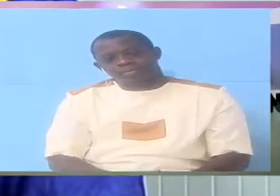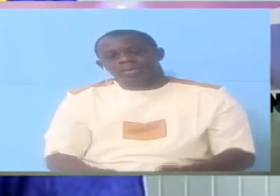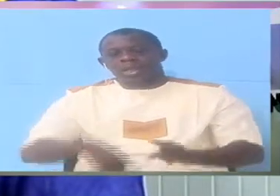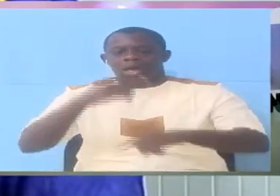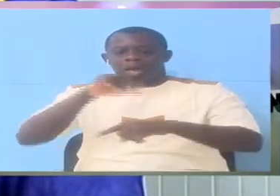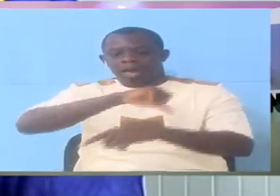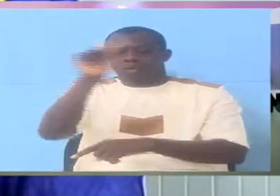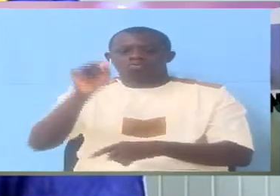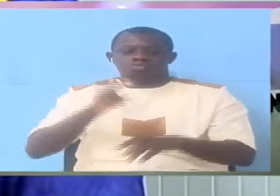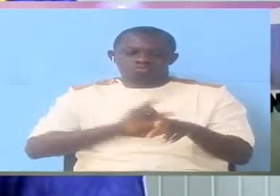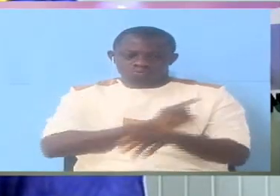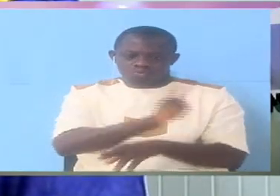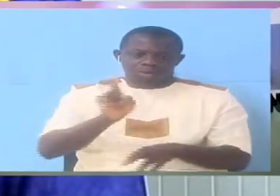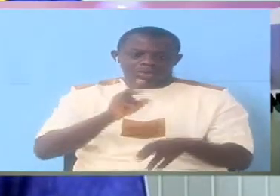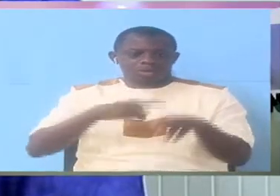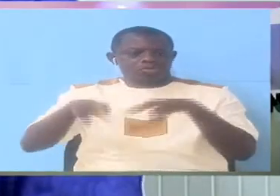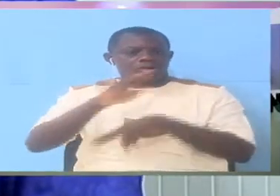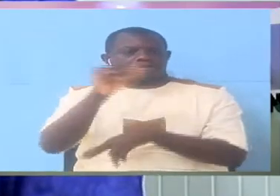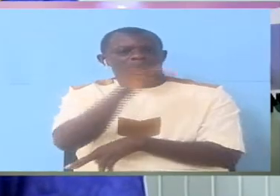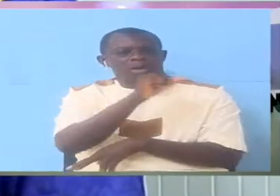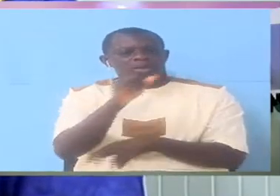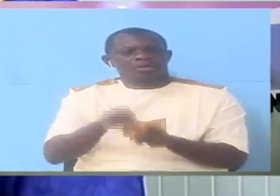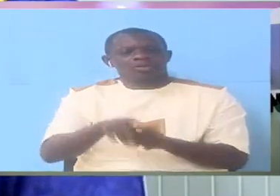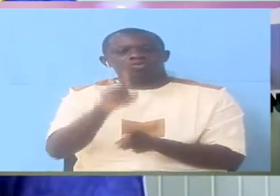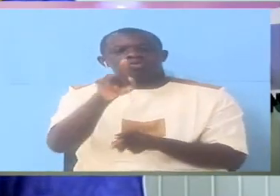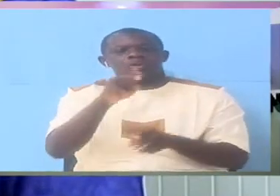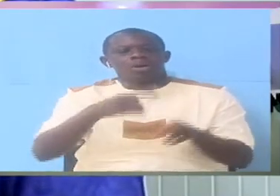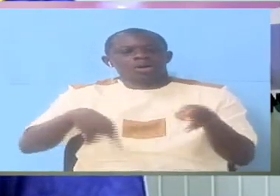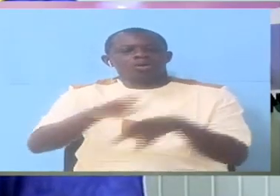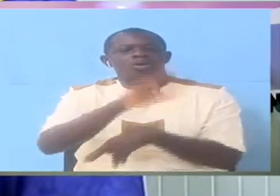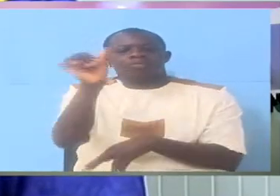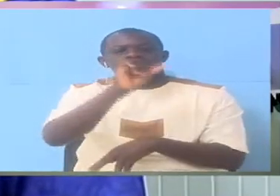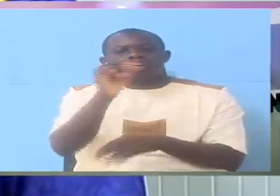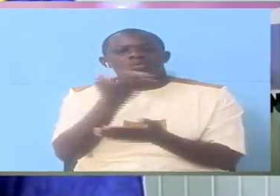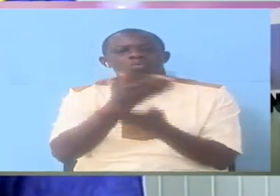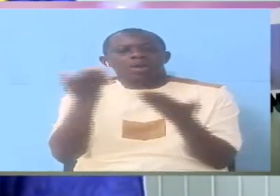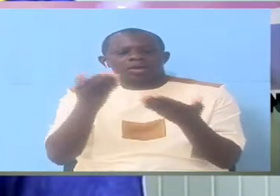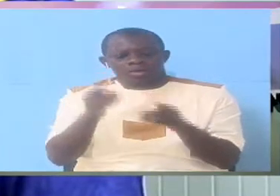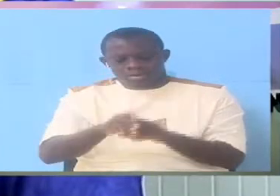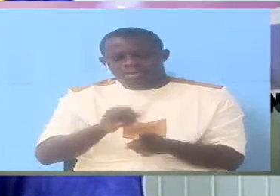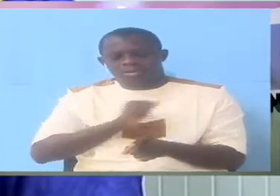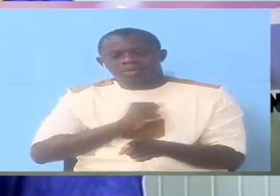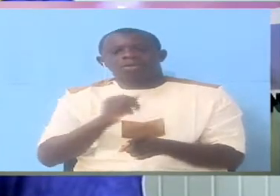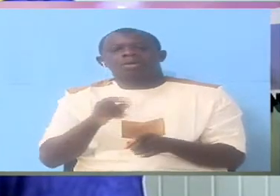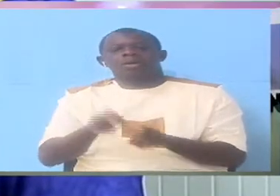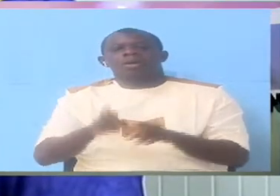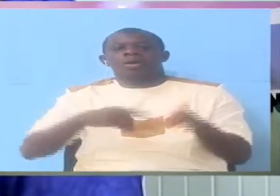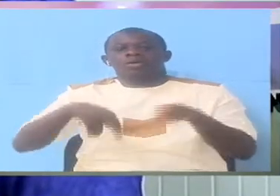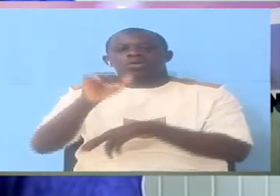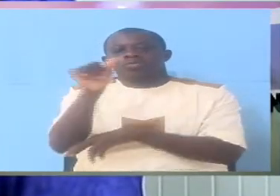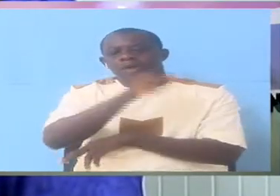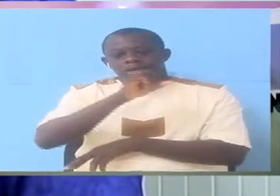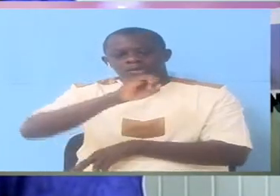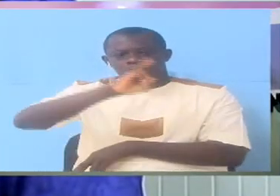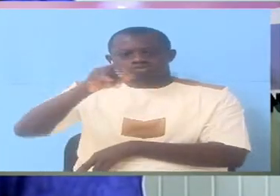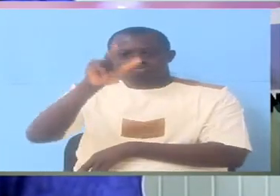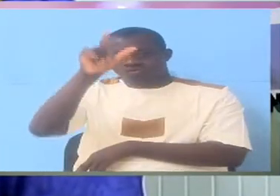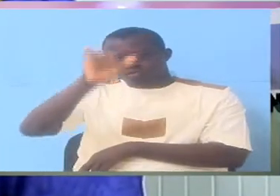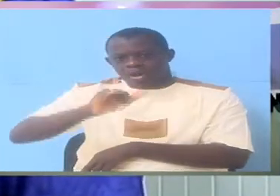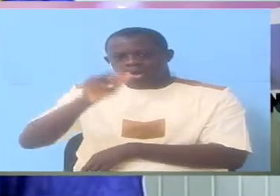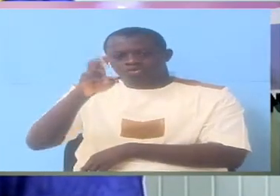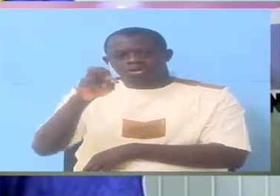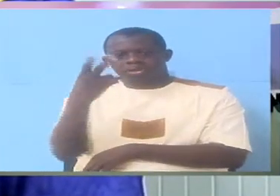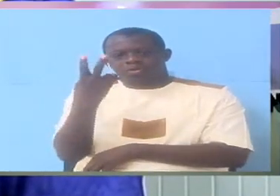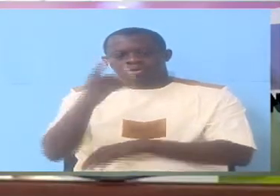And we returned. Where did you return to? July 22nd Square, commonly known as Makati Square. The July 22nd Square, commonly known